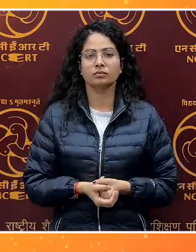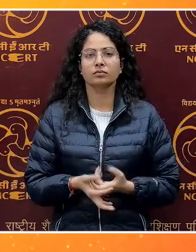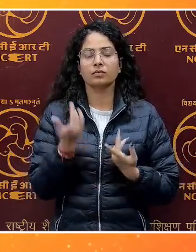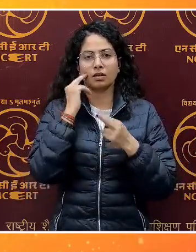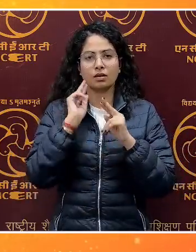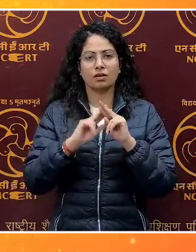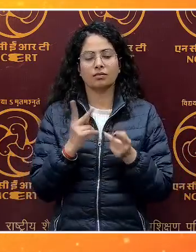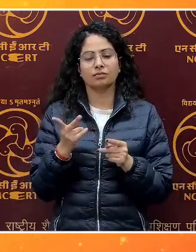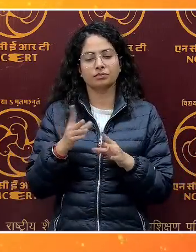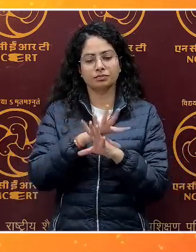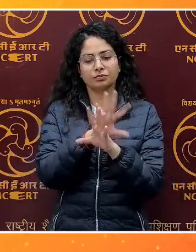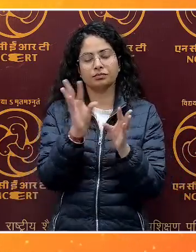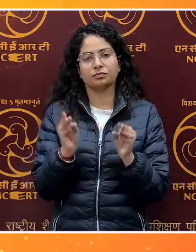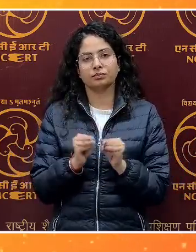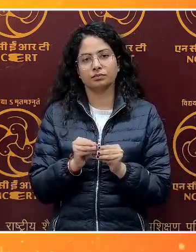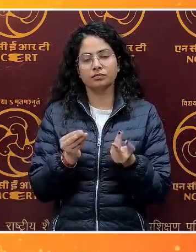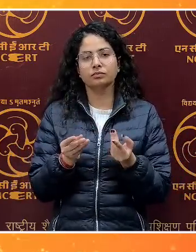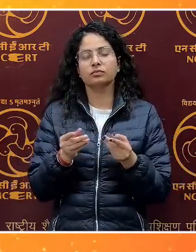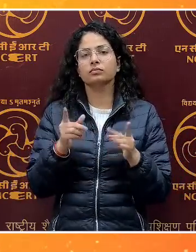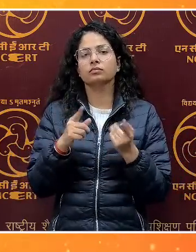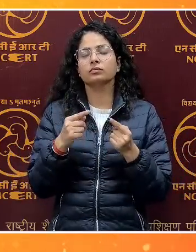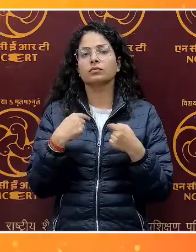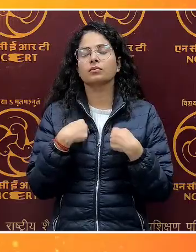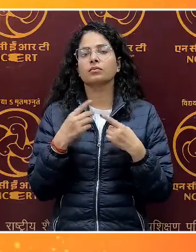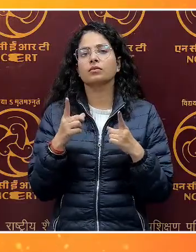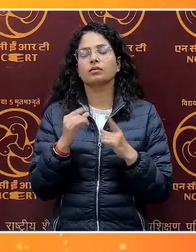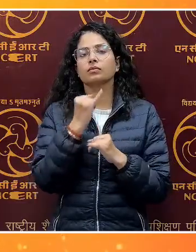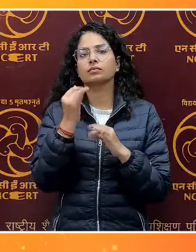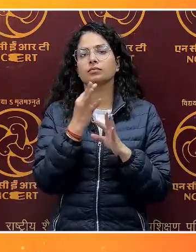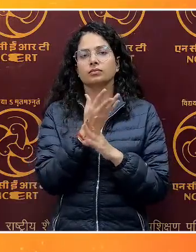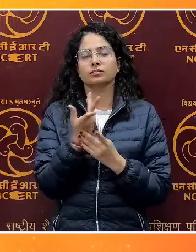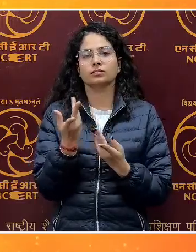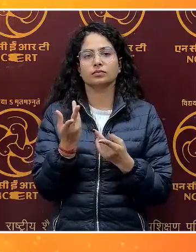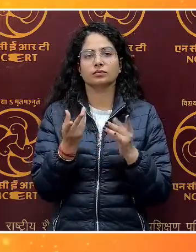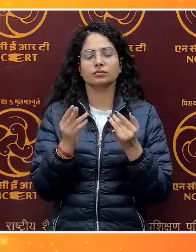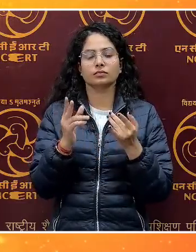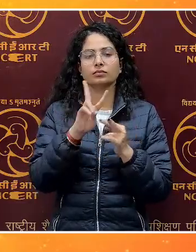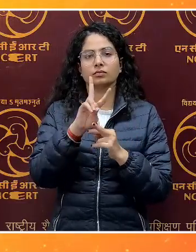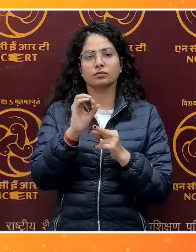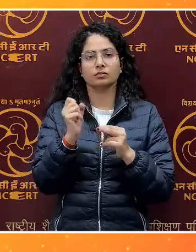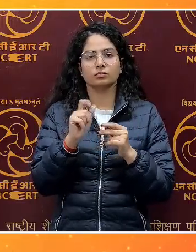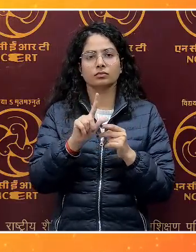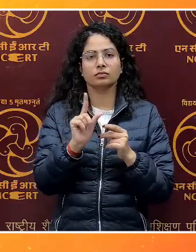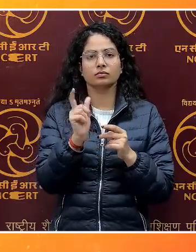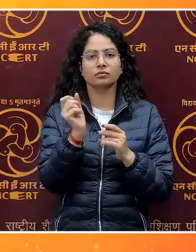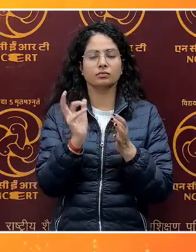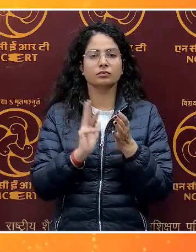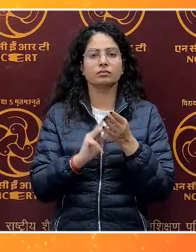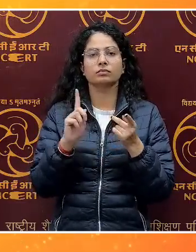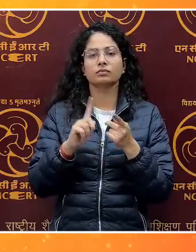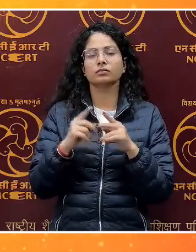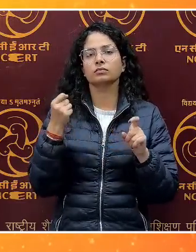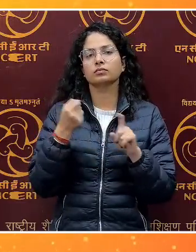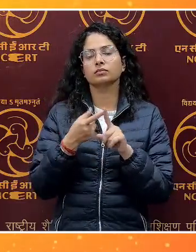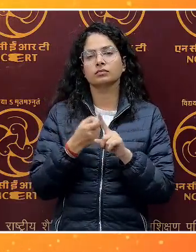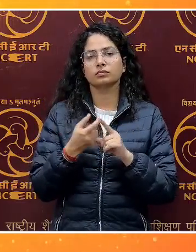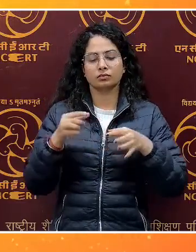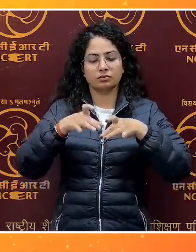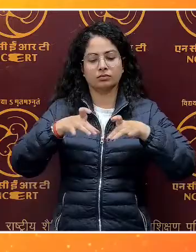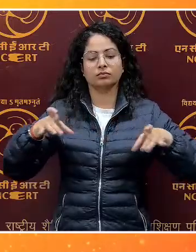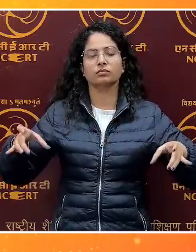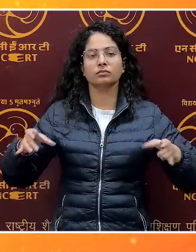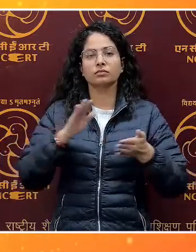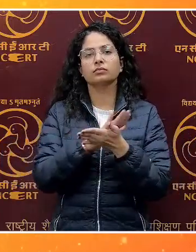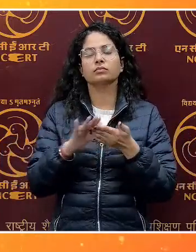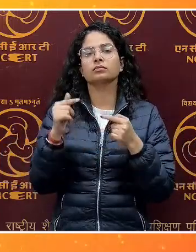I add these, I will get the total volume of the solid, right? So let us do it. We have height of the cylinder is